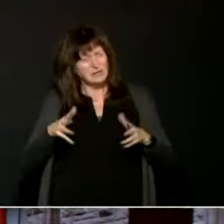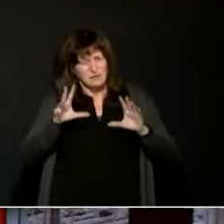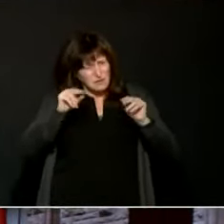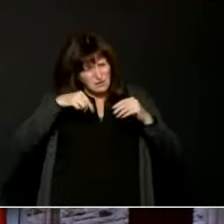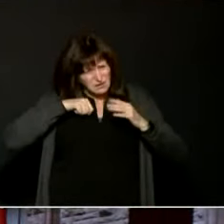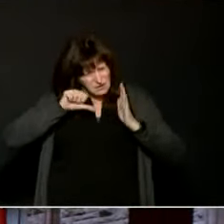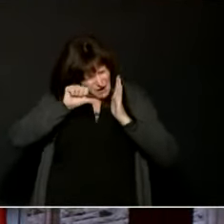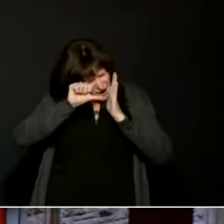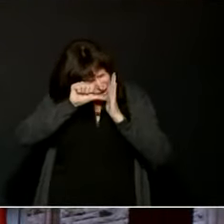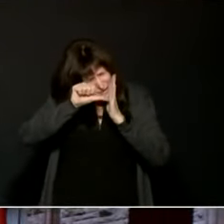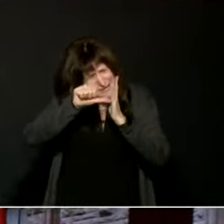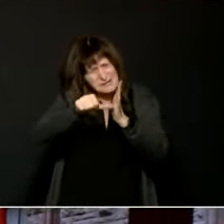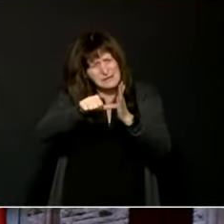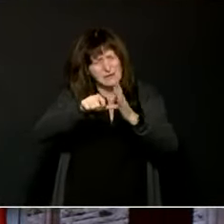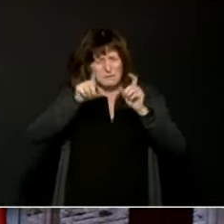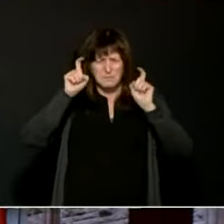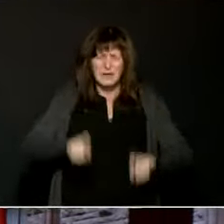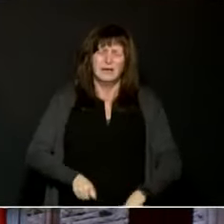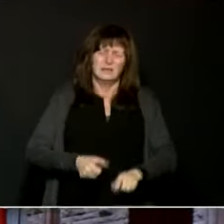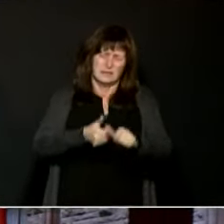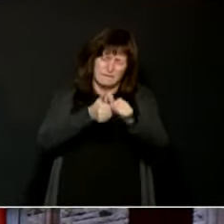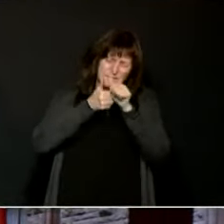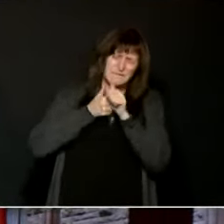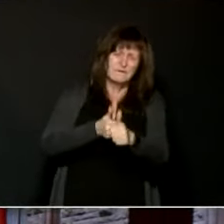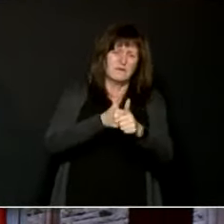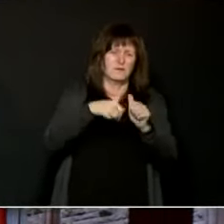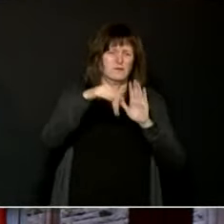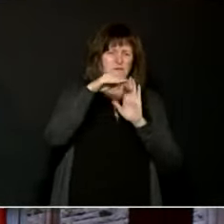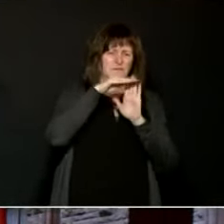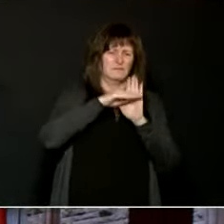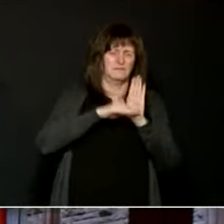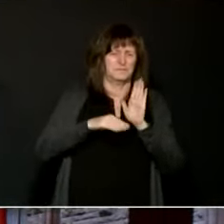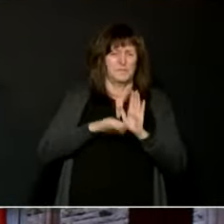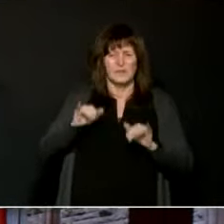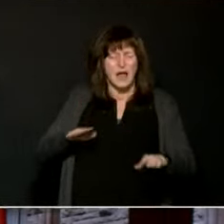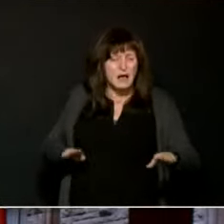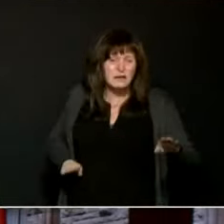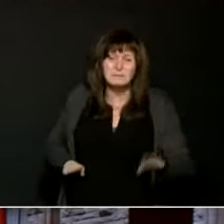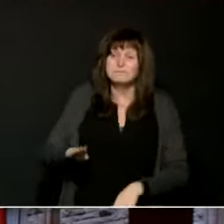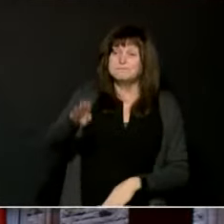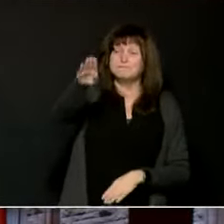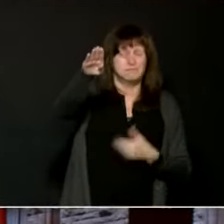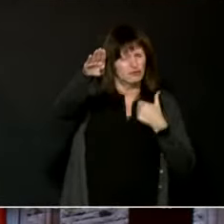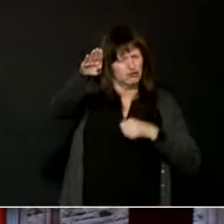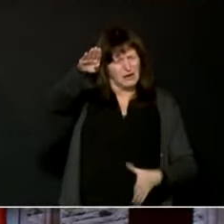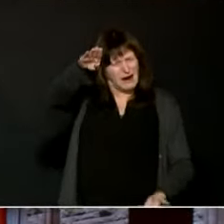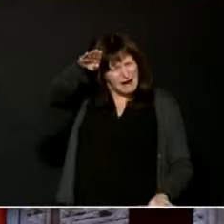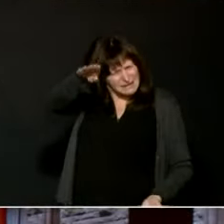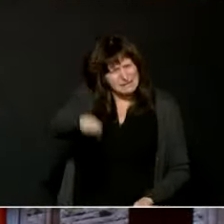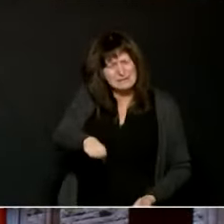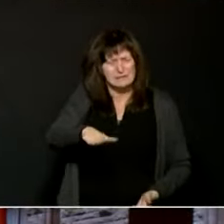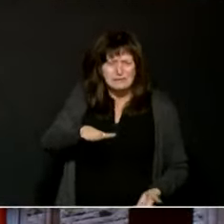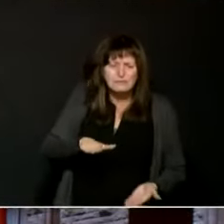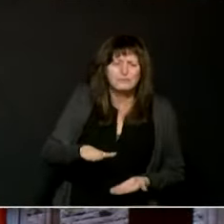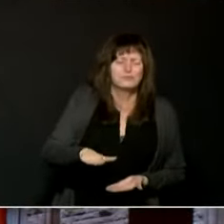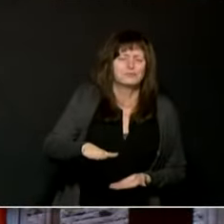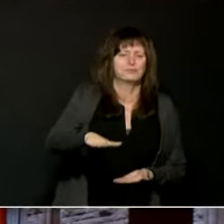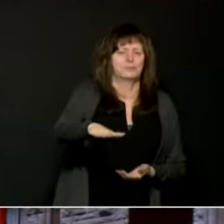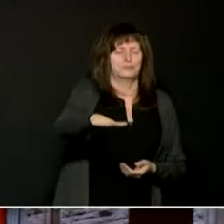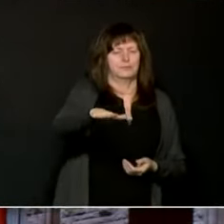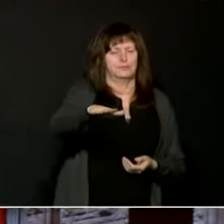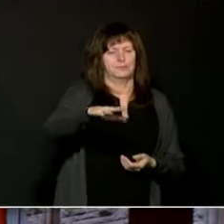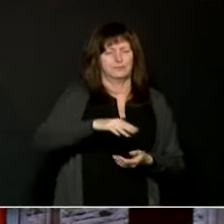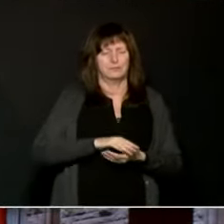try and bend this third wave at all and keep it under control. Because we have three components in it. We have three variants moving, not just